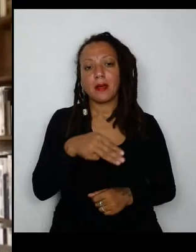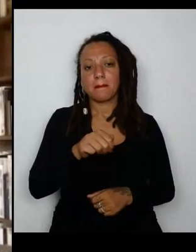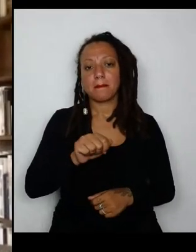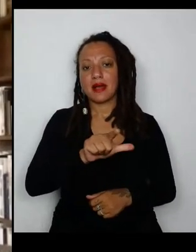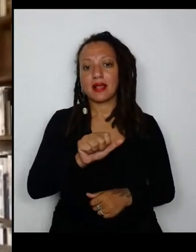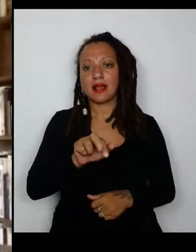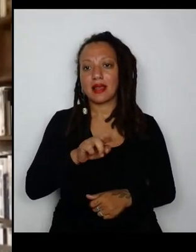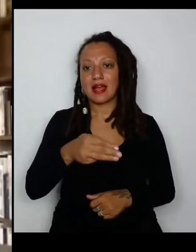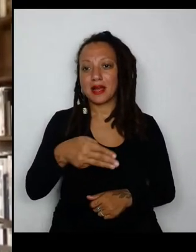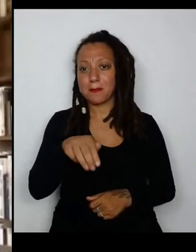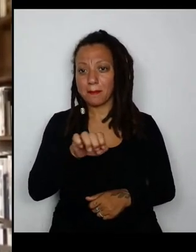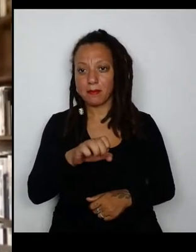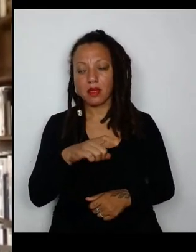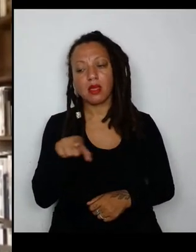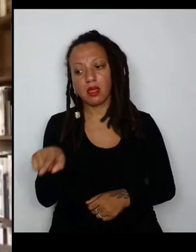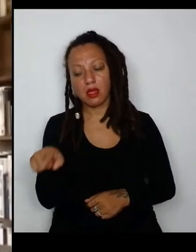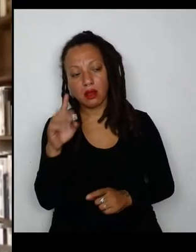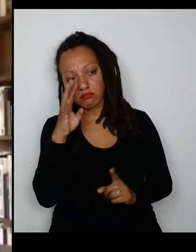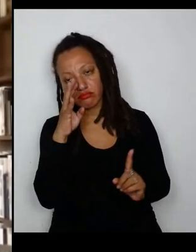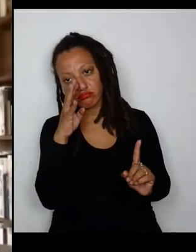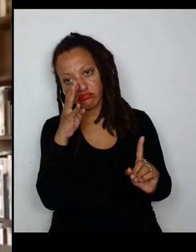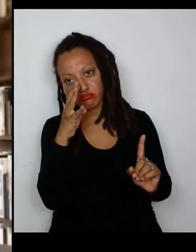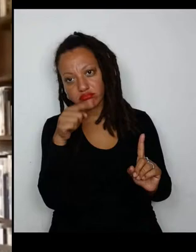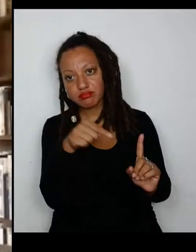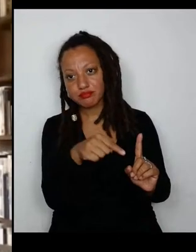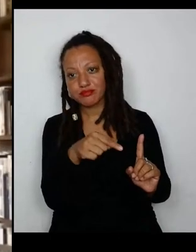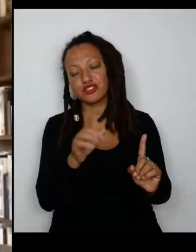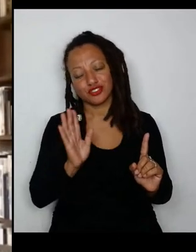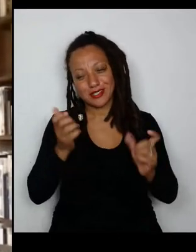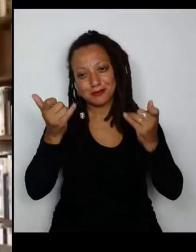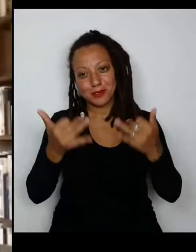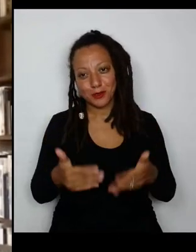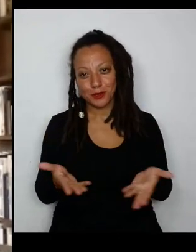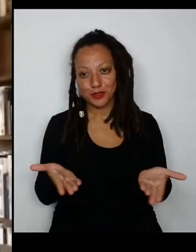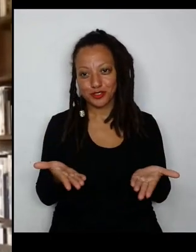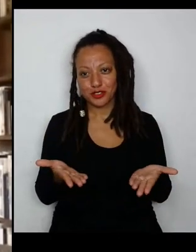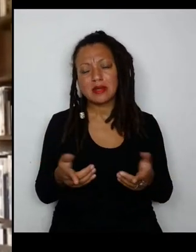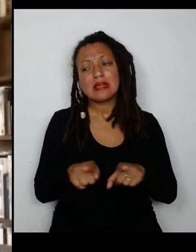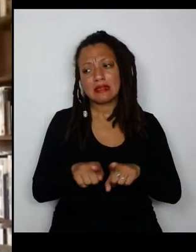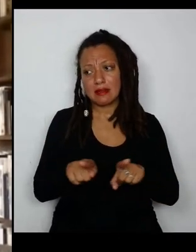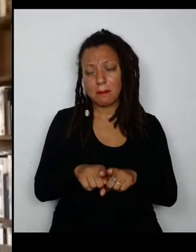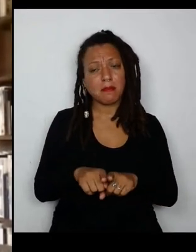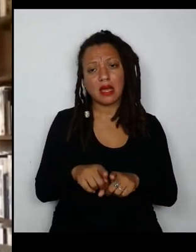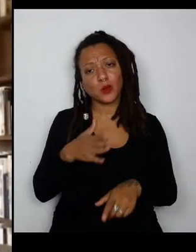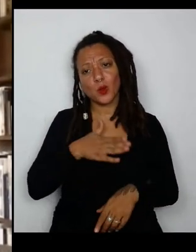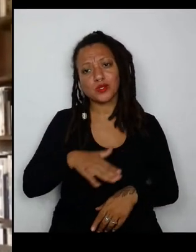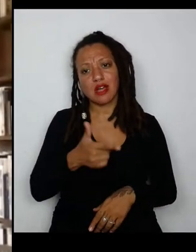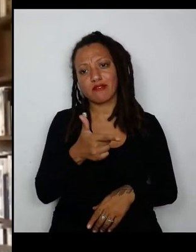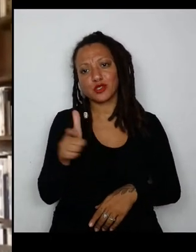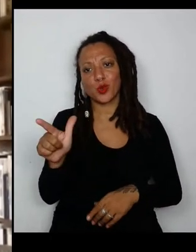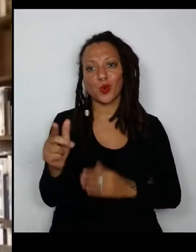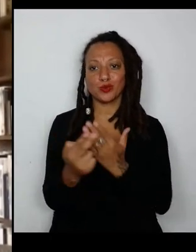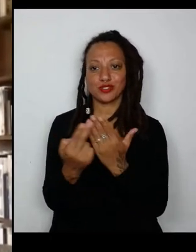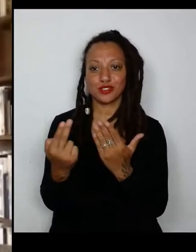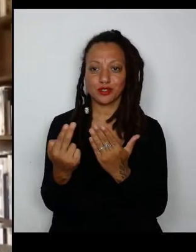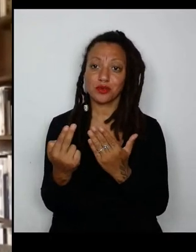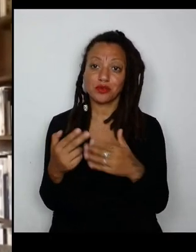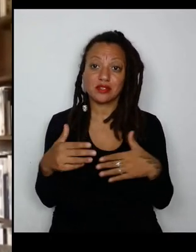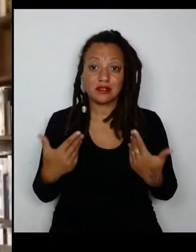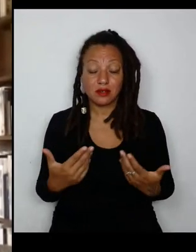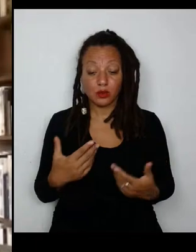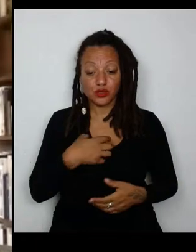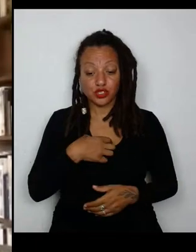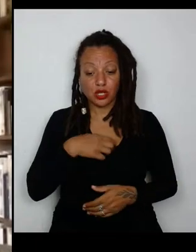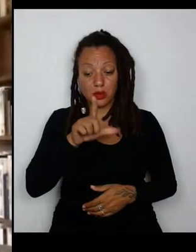as dismissing others um and so his attitude towards literature is is a complicated